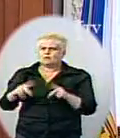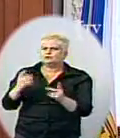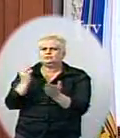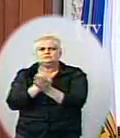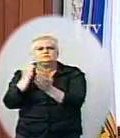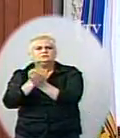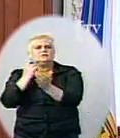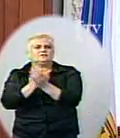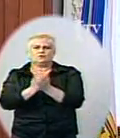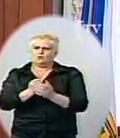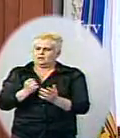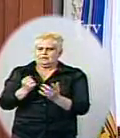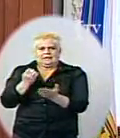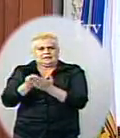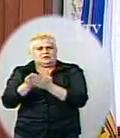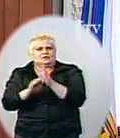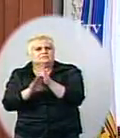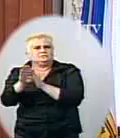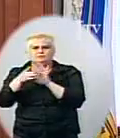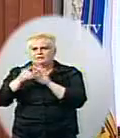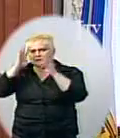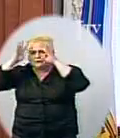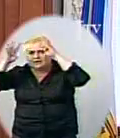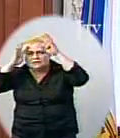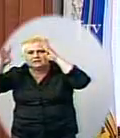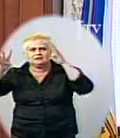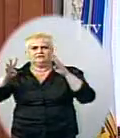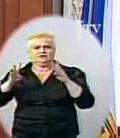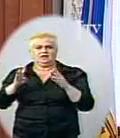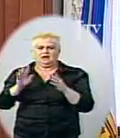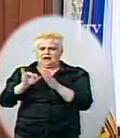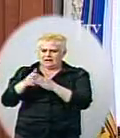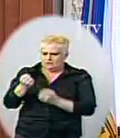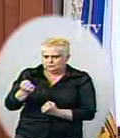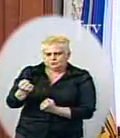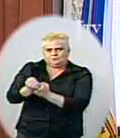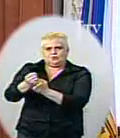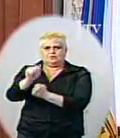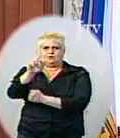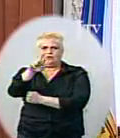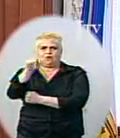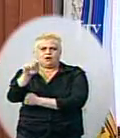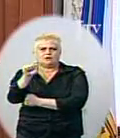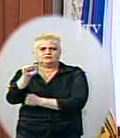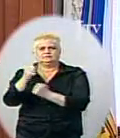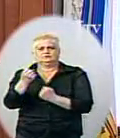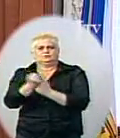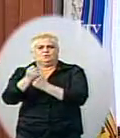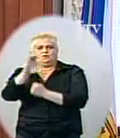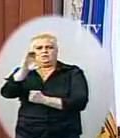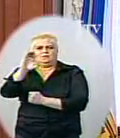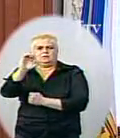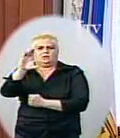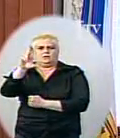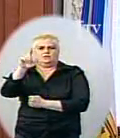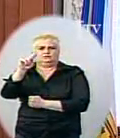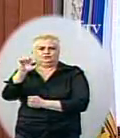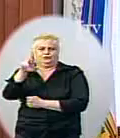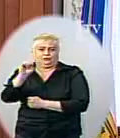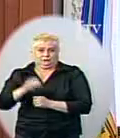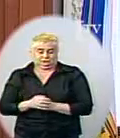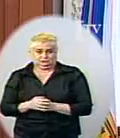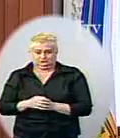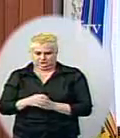creative economy and strengthen our support for arts and culture. Just this